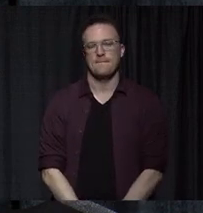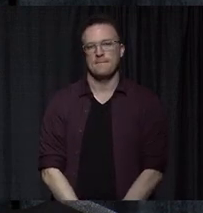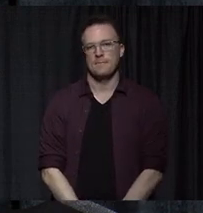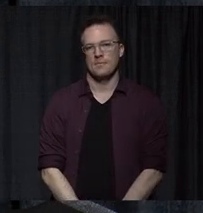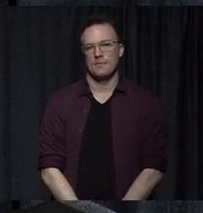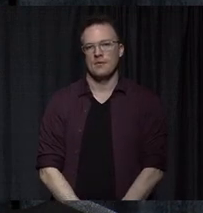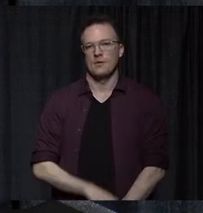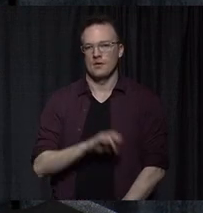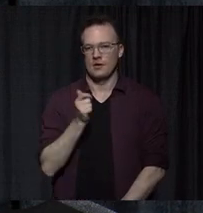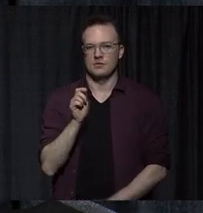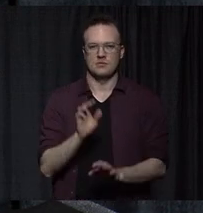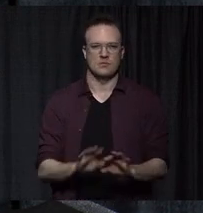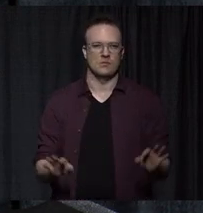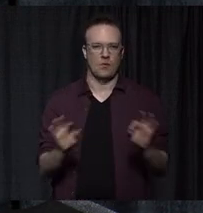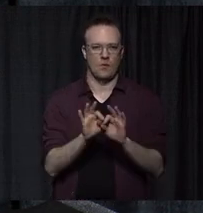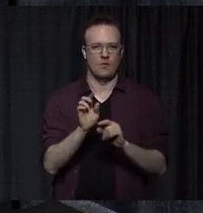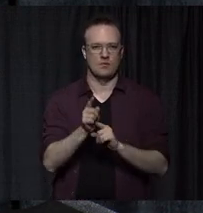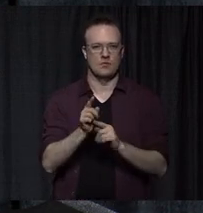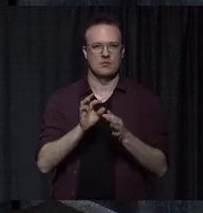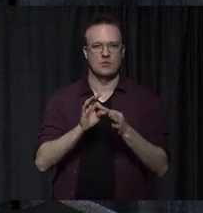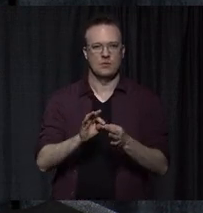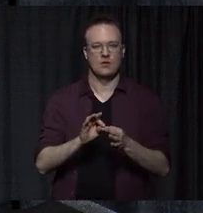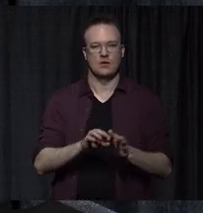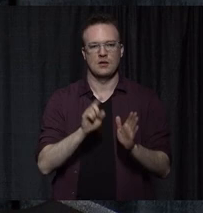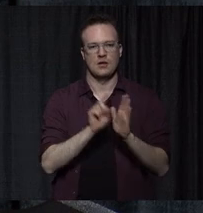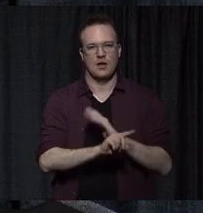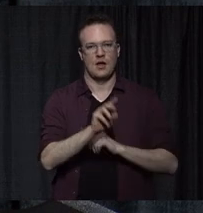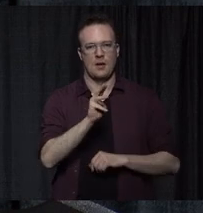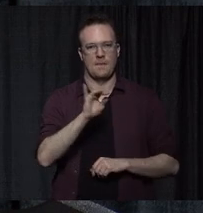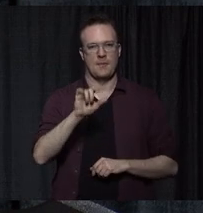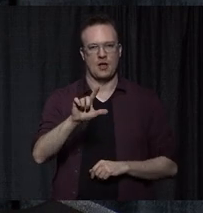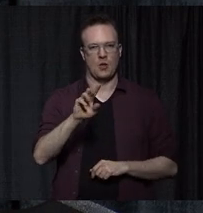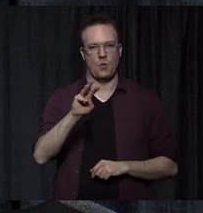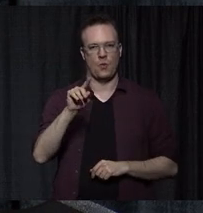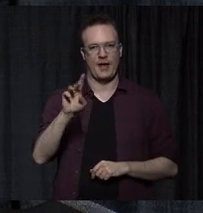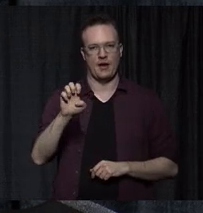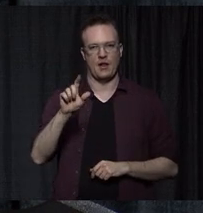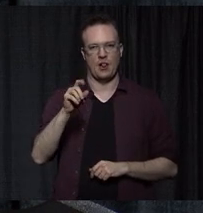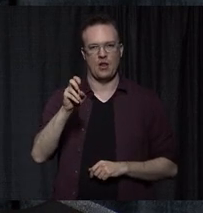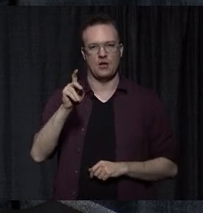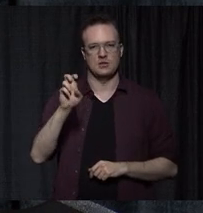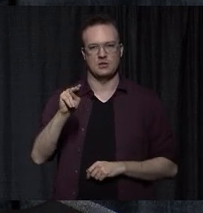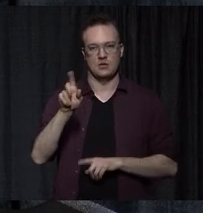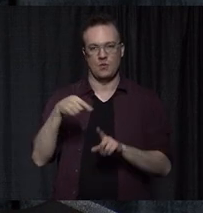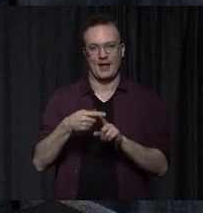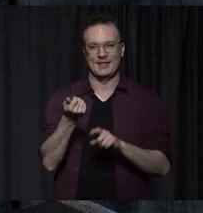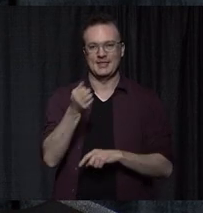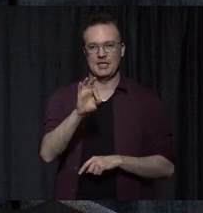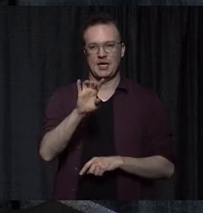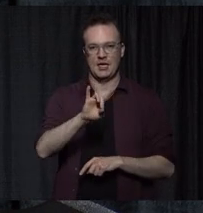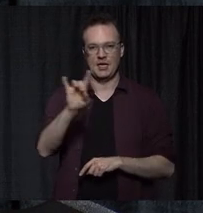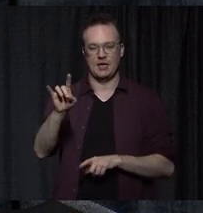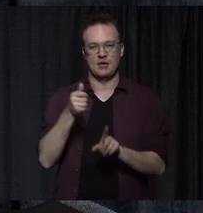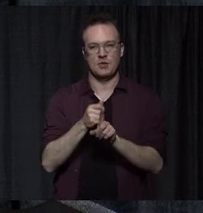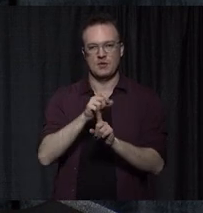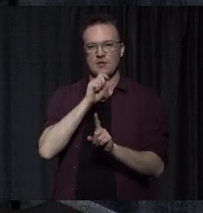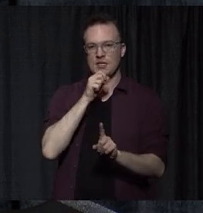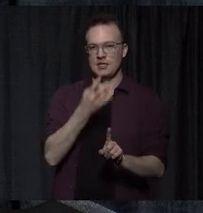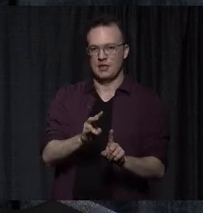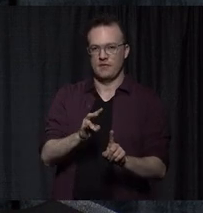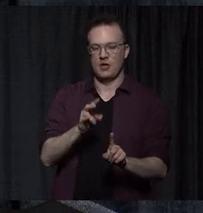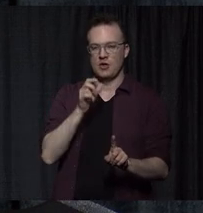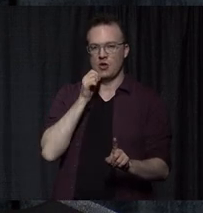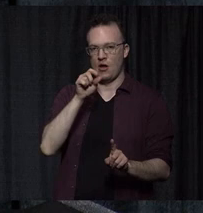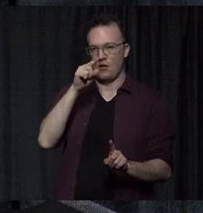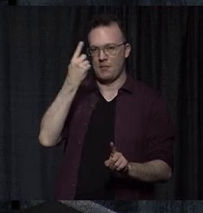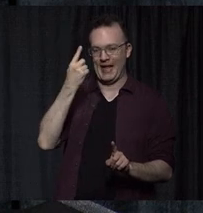Another defining moment was the killing of Michael Wade Lawson in 1988. He was a 17-year-old unarmed black teenager